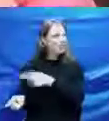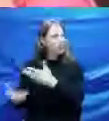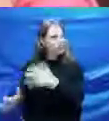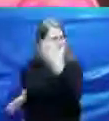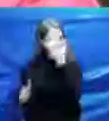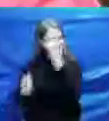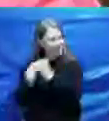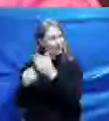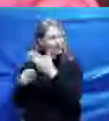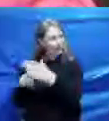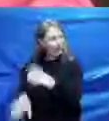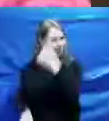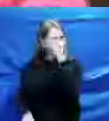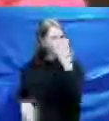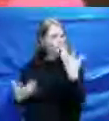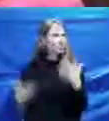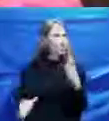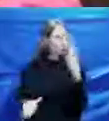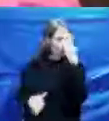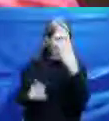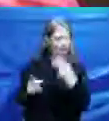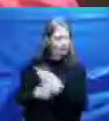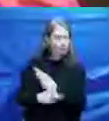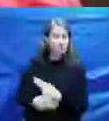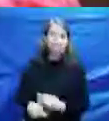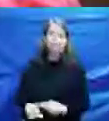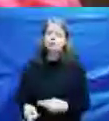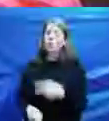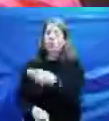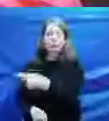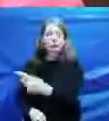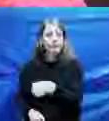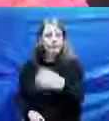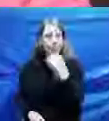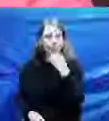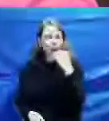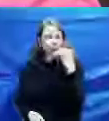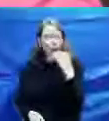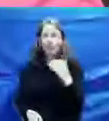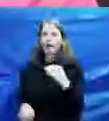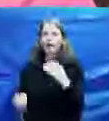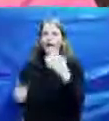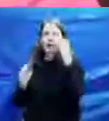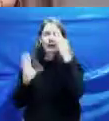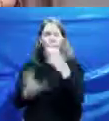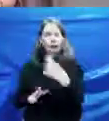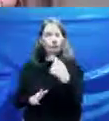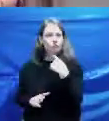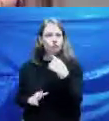knew that already. And the first division problem is 45 divided by 5. And the teacher said,